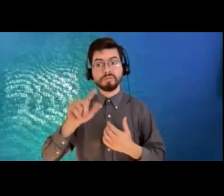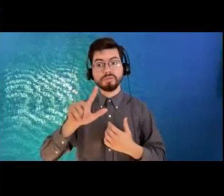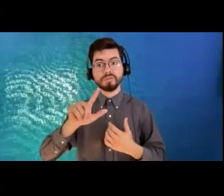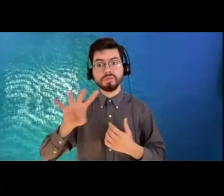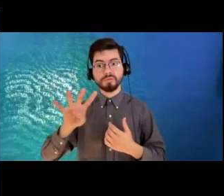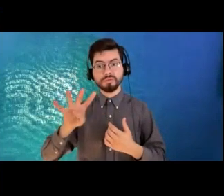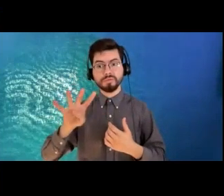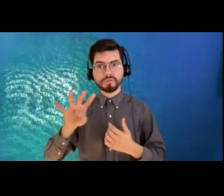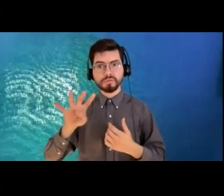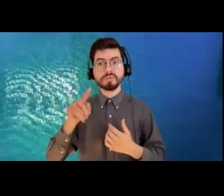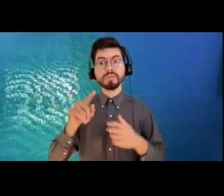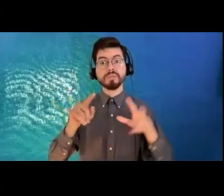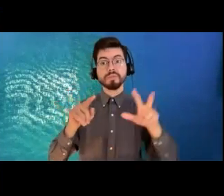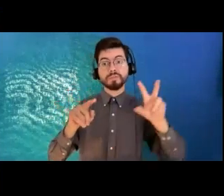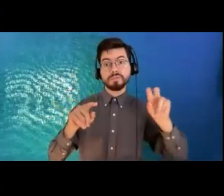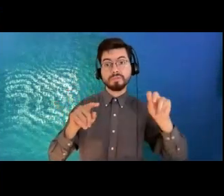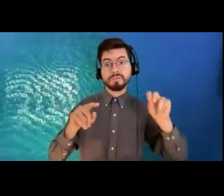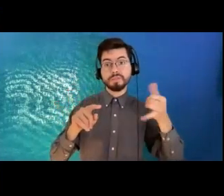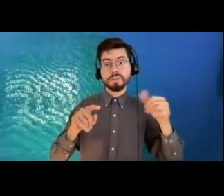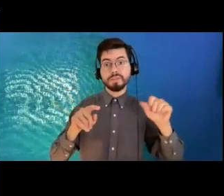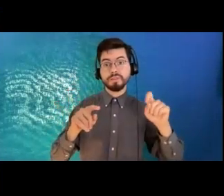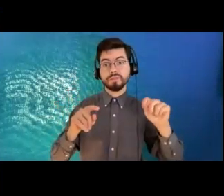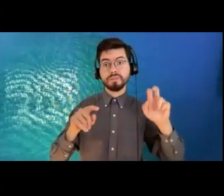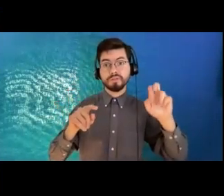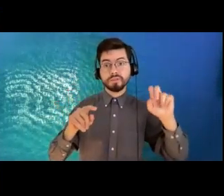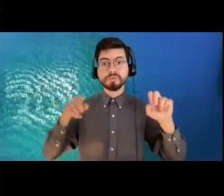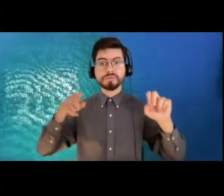River Bridge, 20 minutes at Lewis River Bridge.